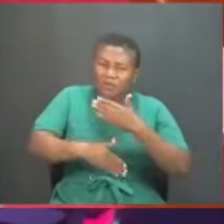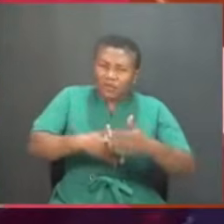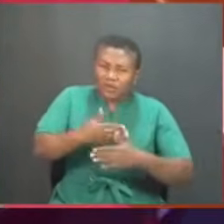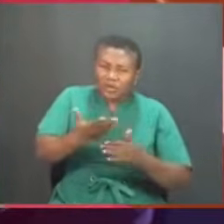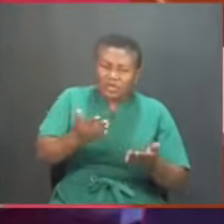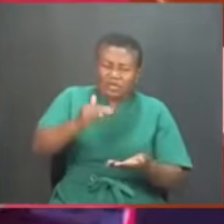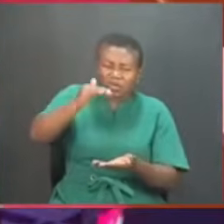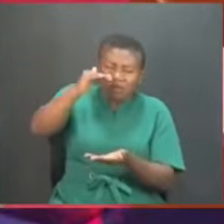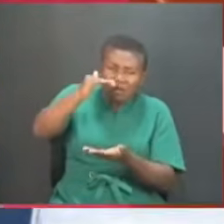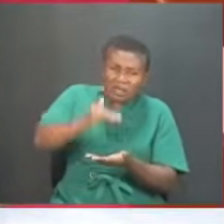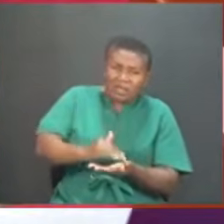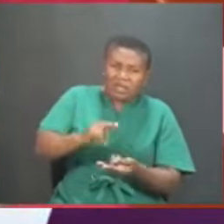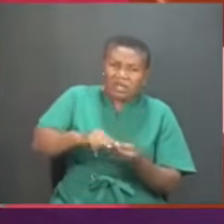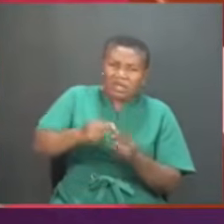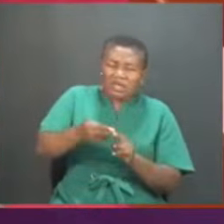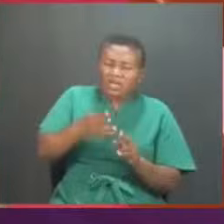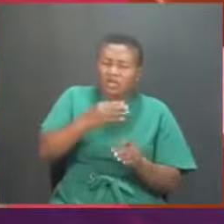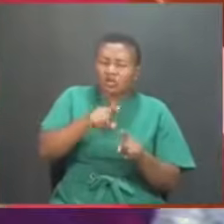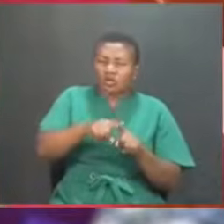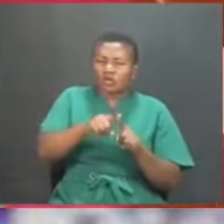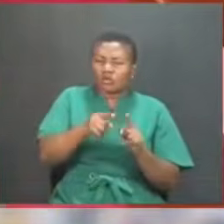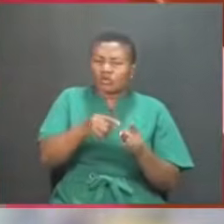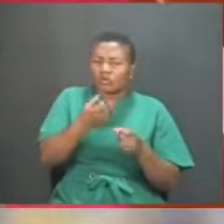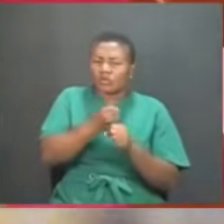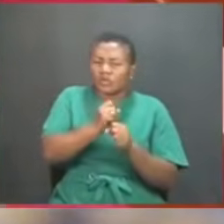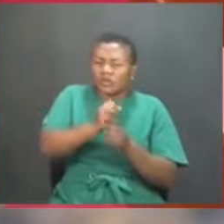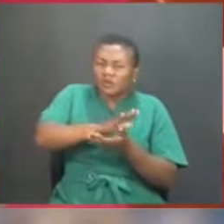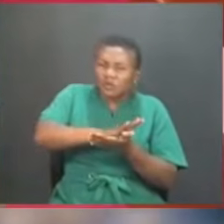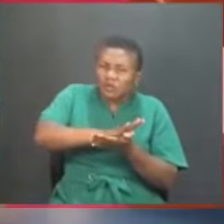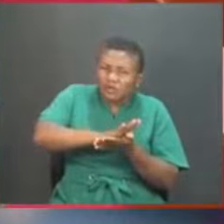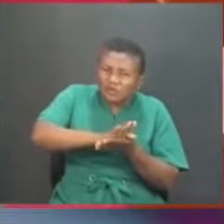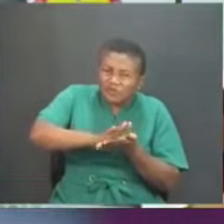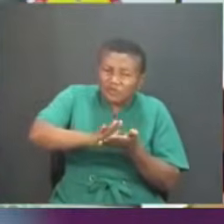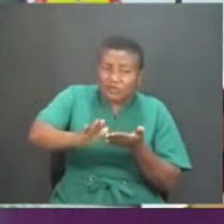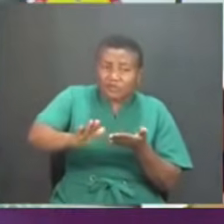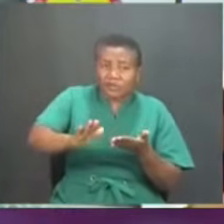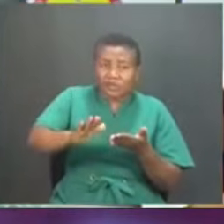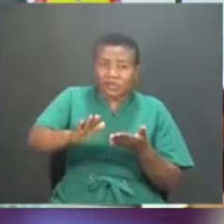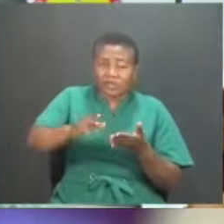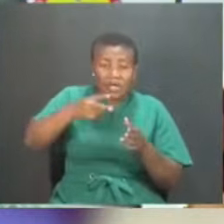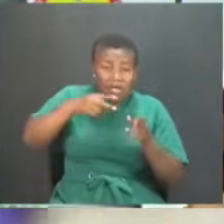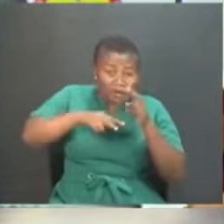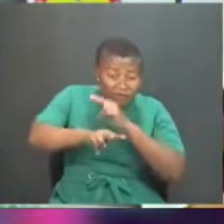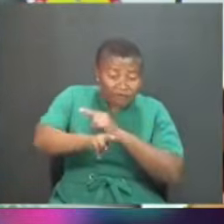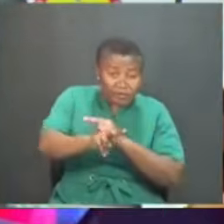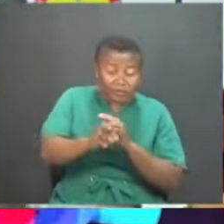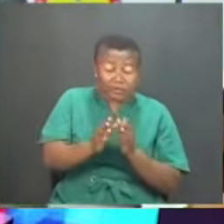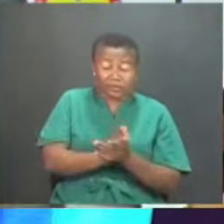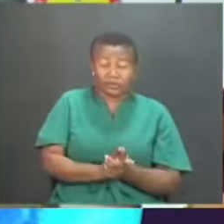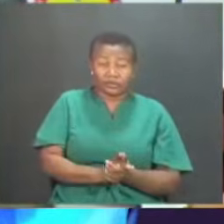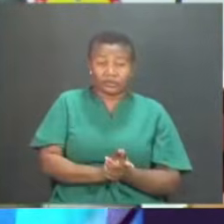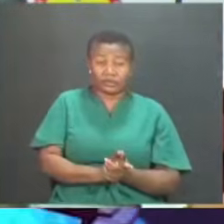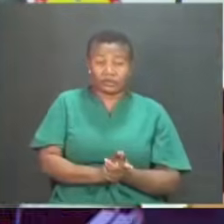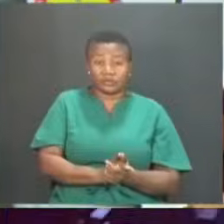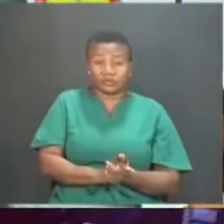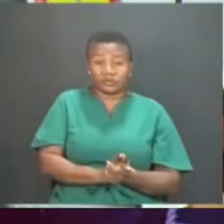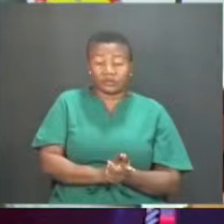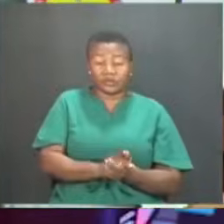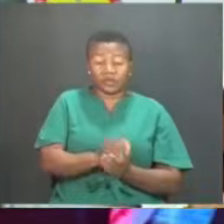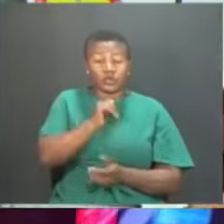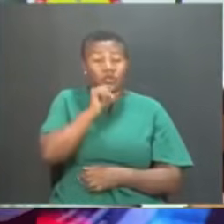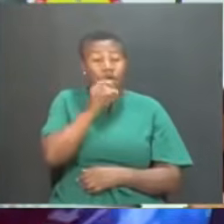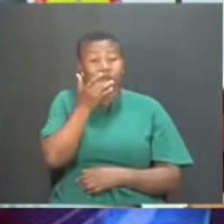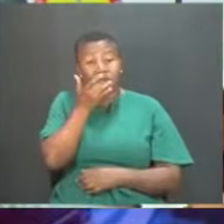ensure transparency and fairness, as well as to ensure accessibility nationwide.